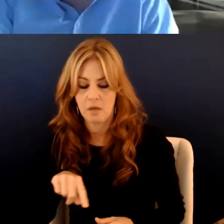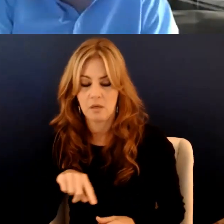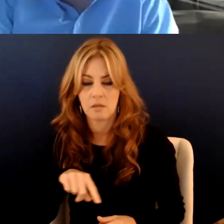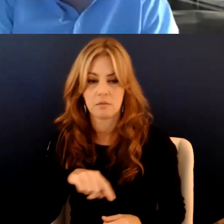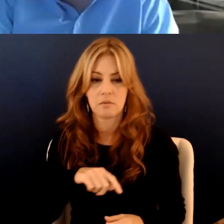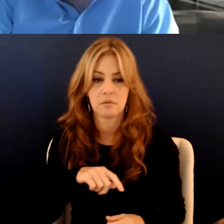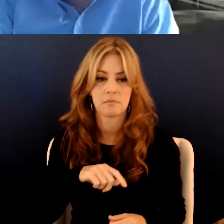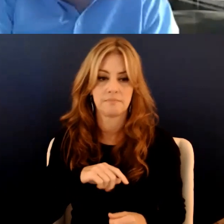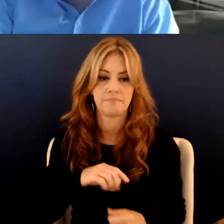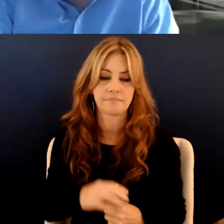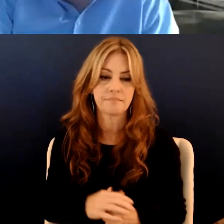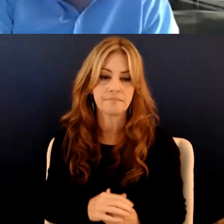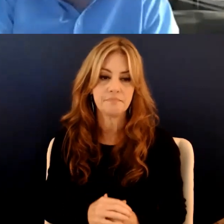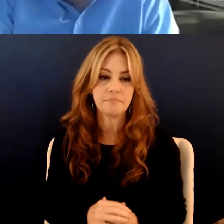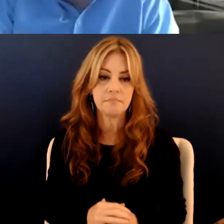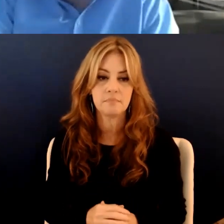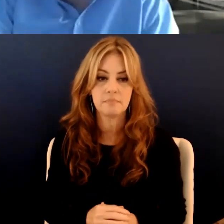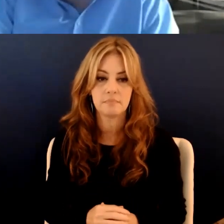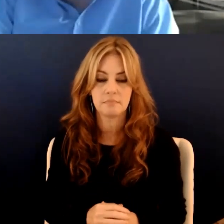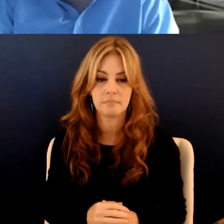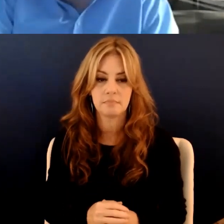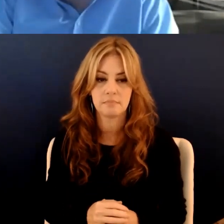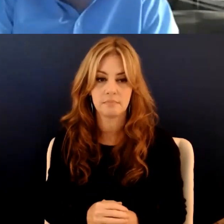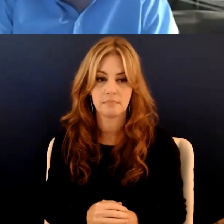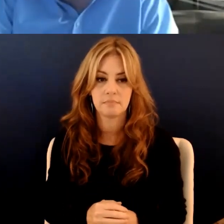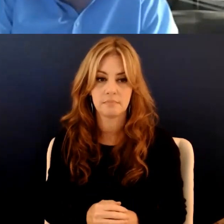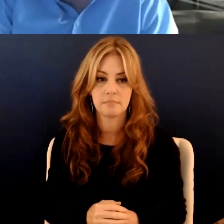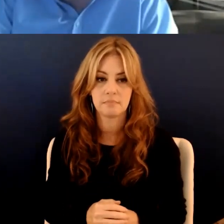respect to the